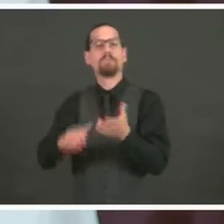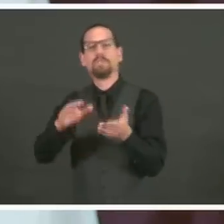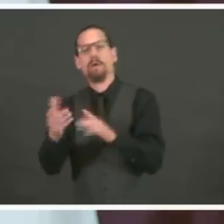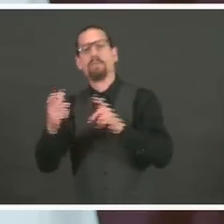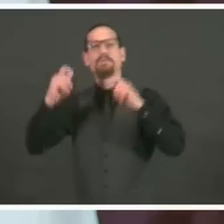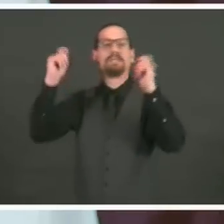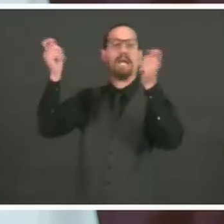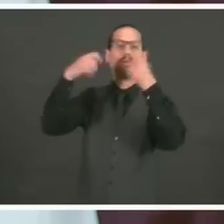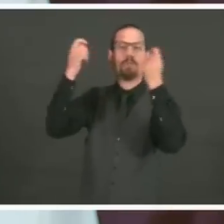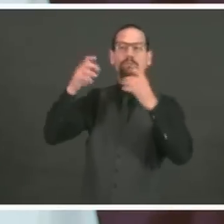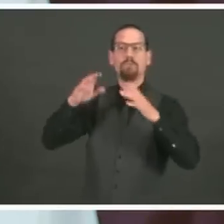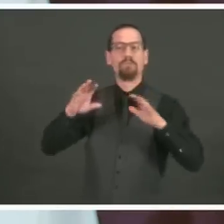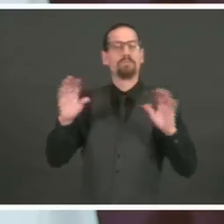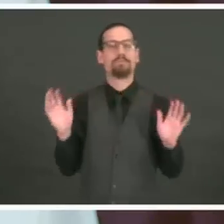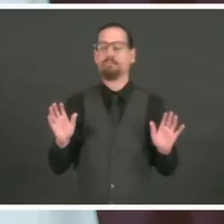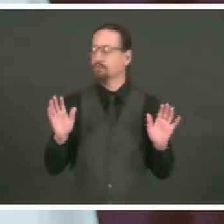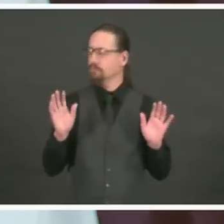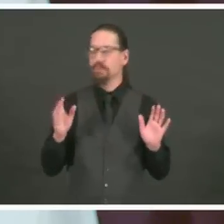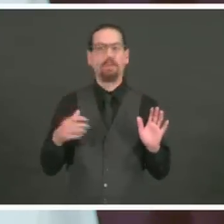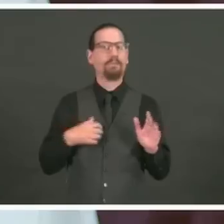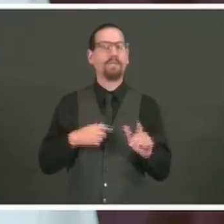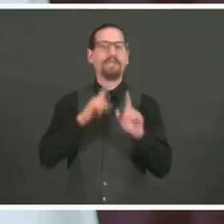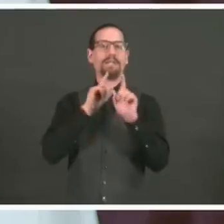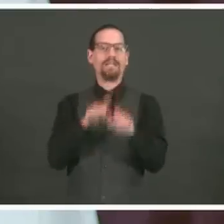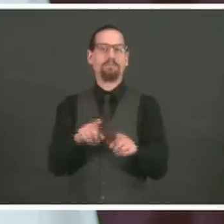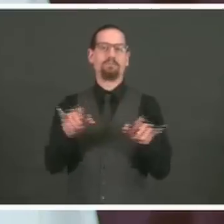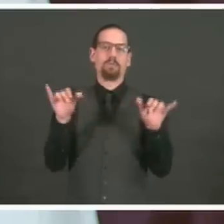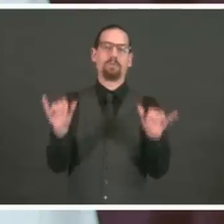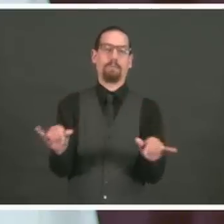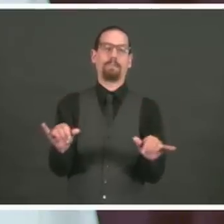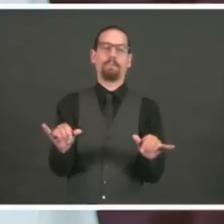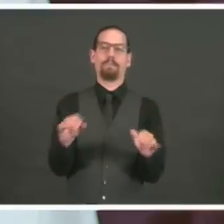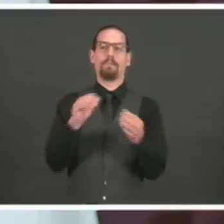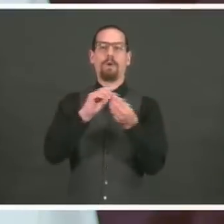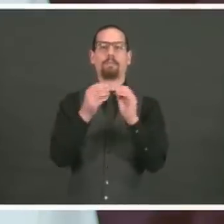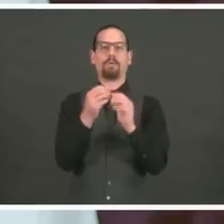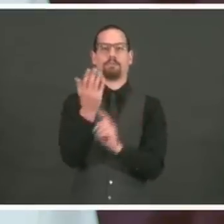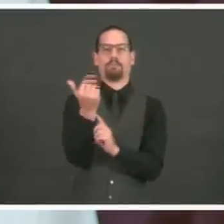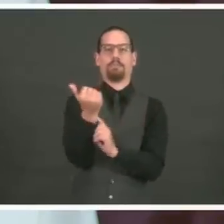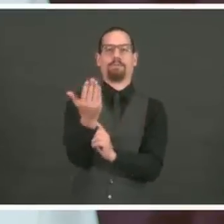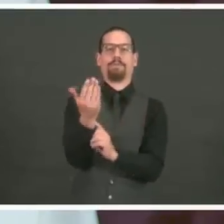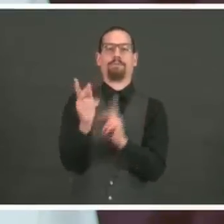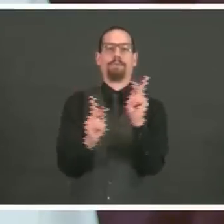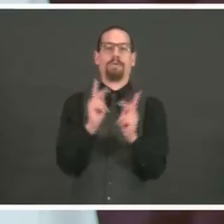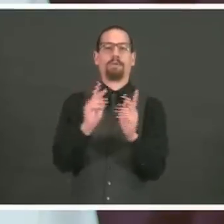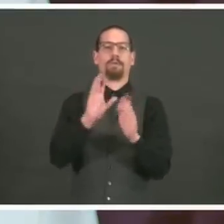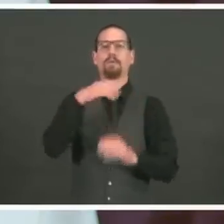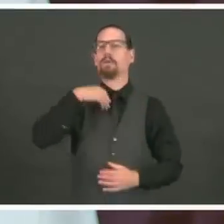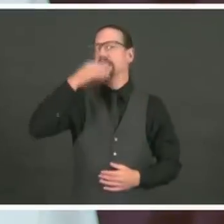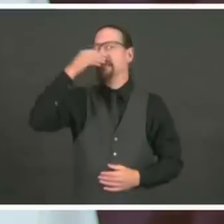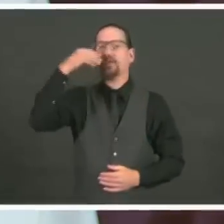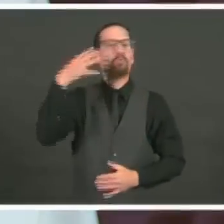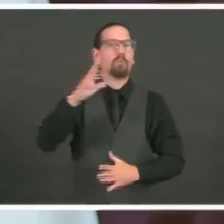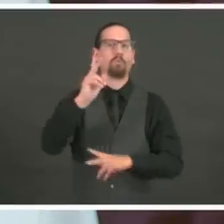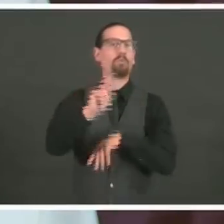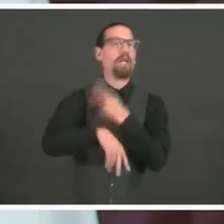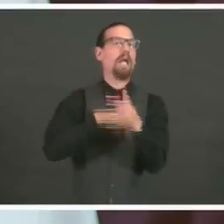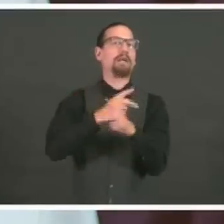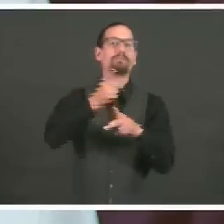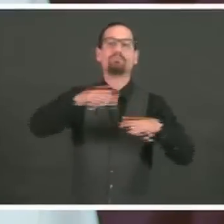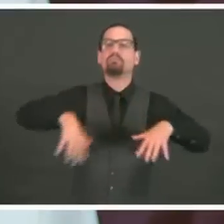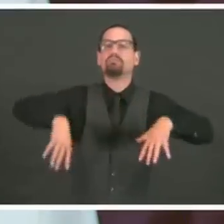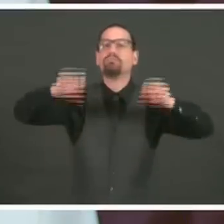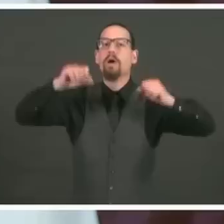15. It's 15. You know, I'm having my family over this weekend, and it's just 15.